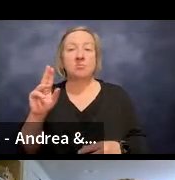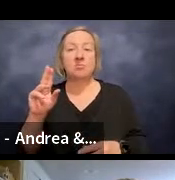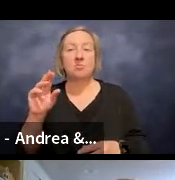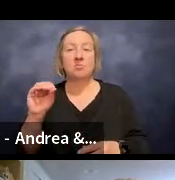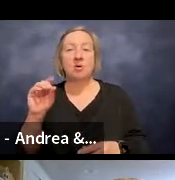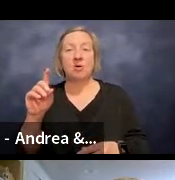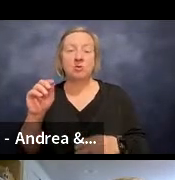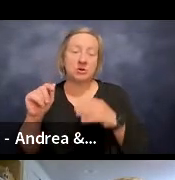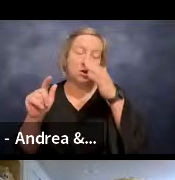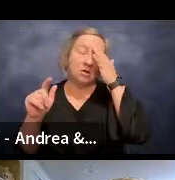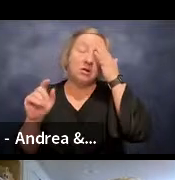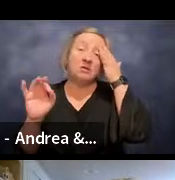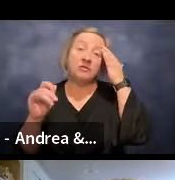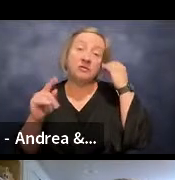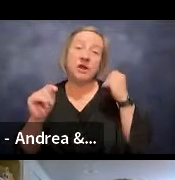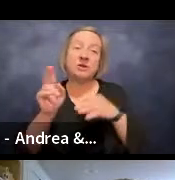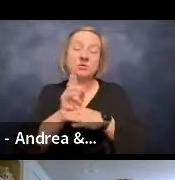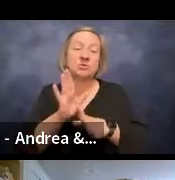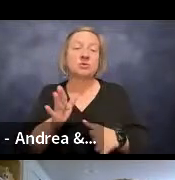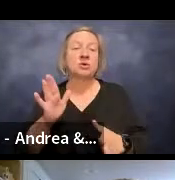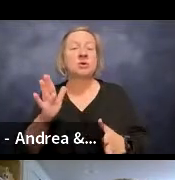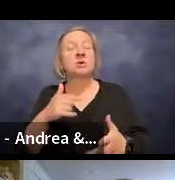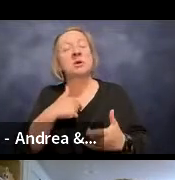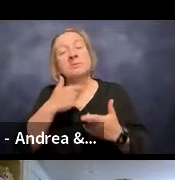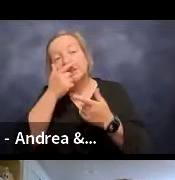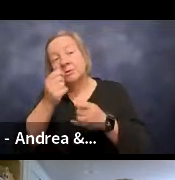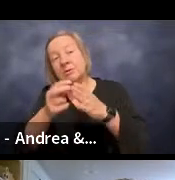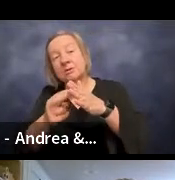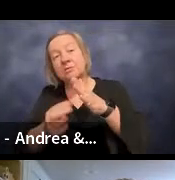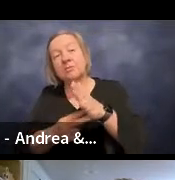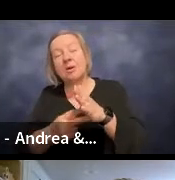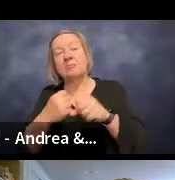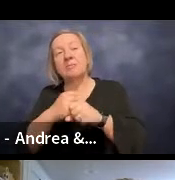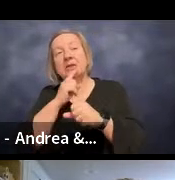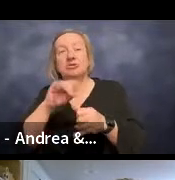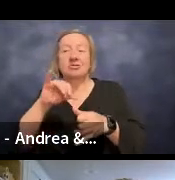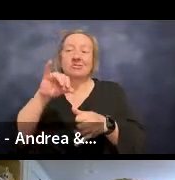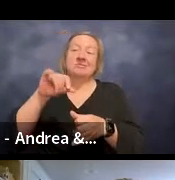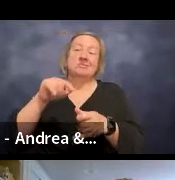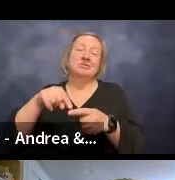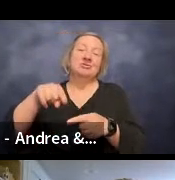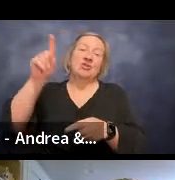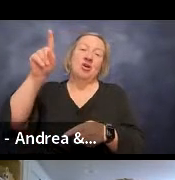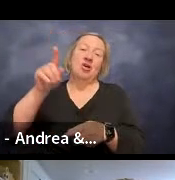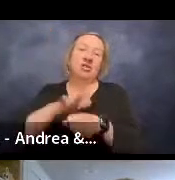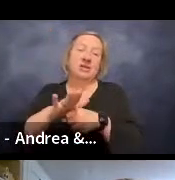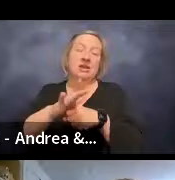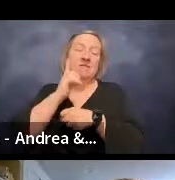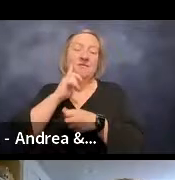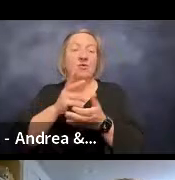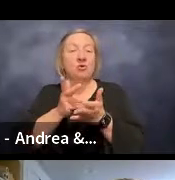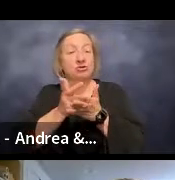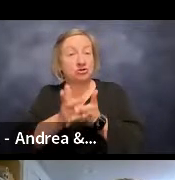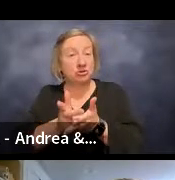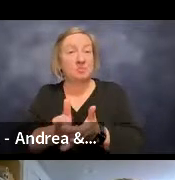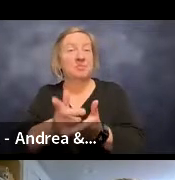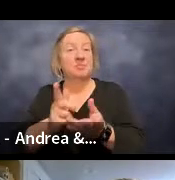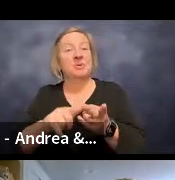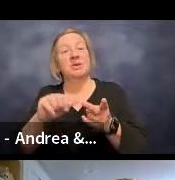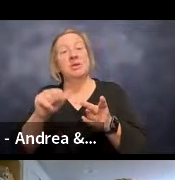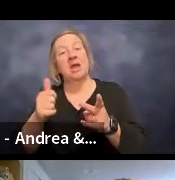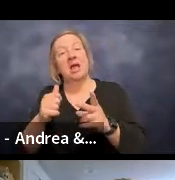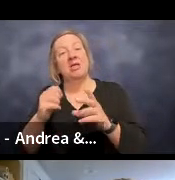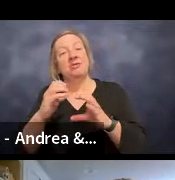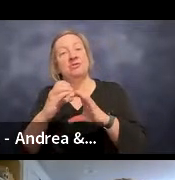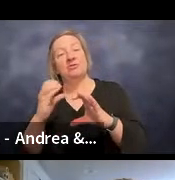So my interest in the bridge is ensuring that it is tall enough for our ships and other cargo to get